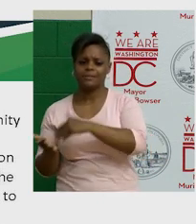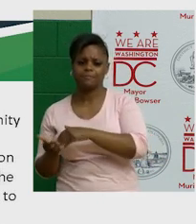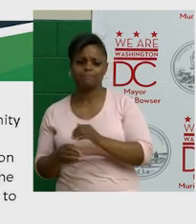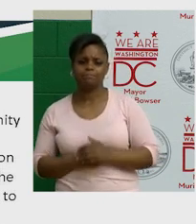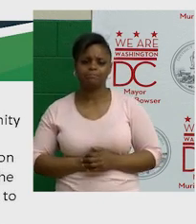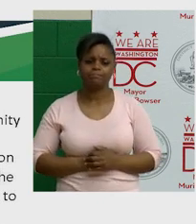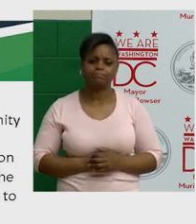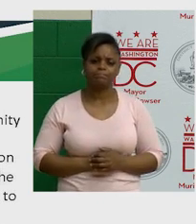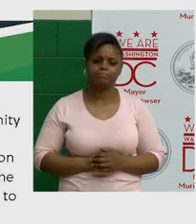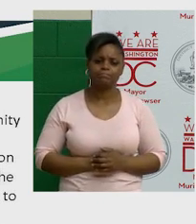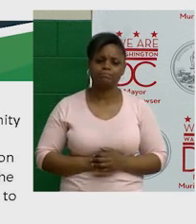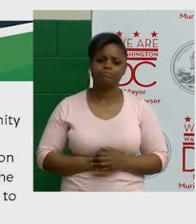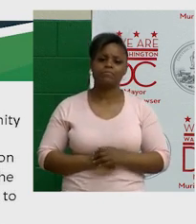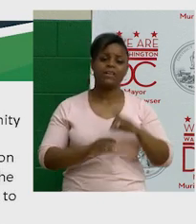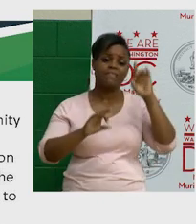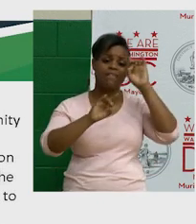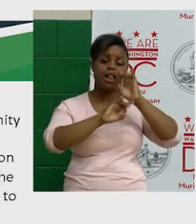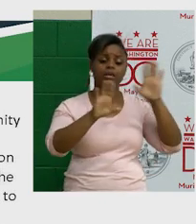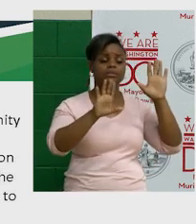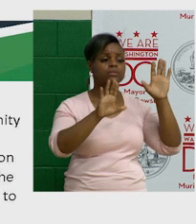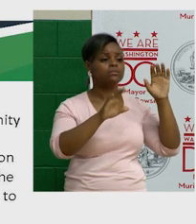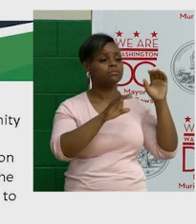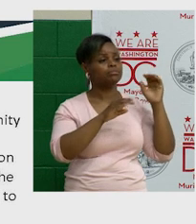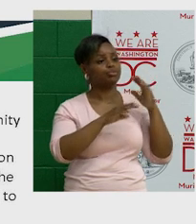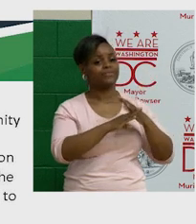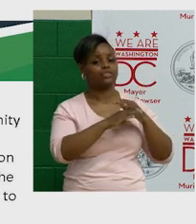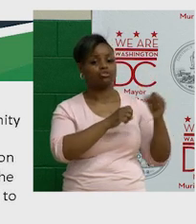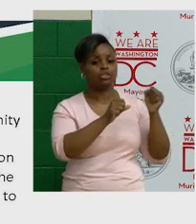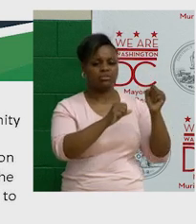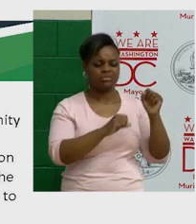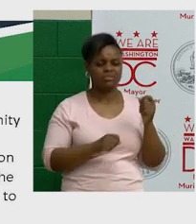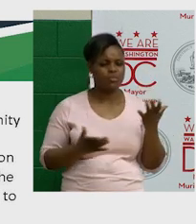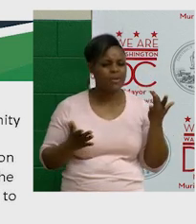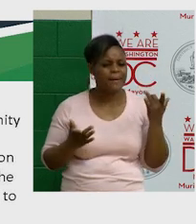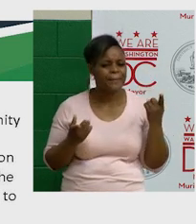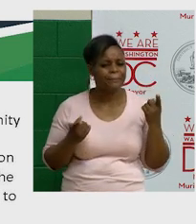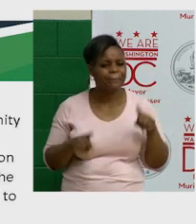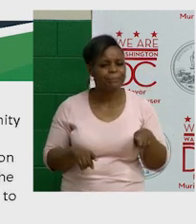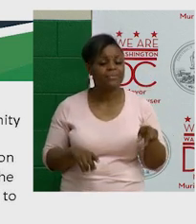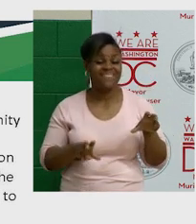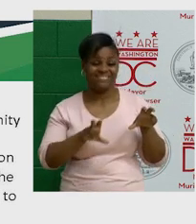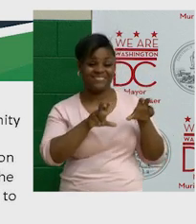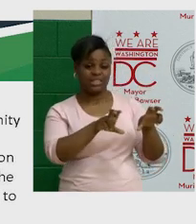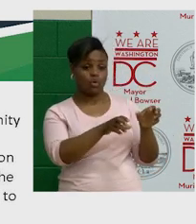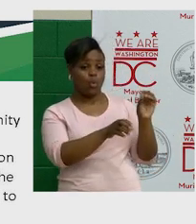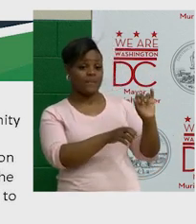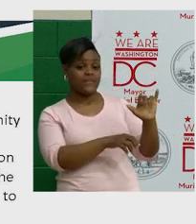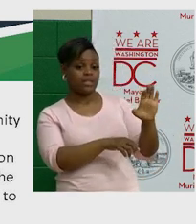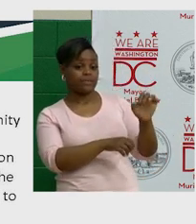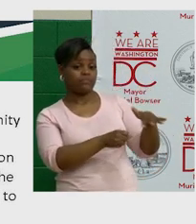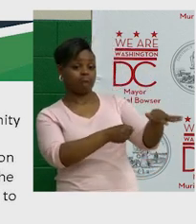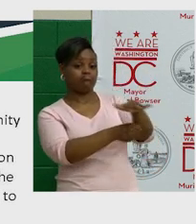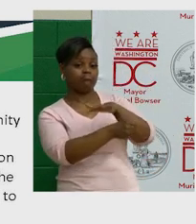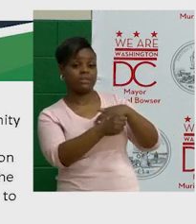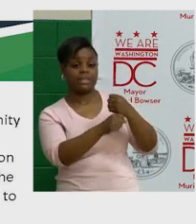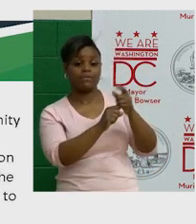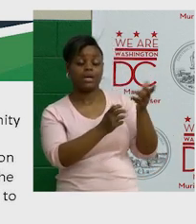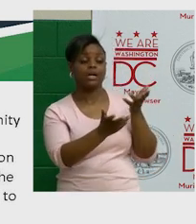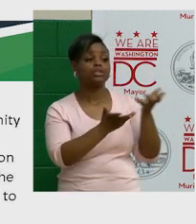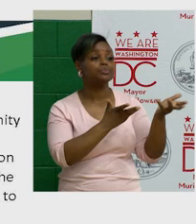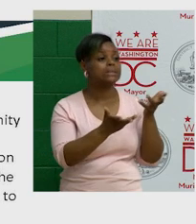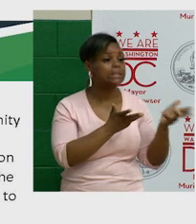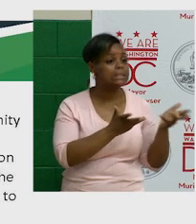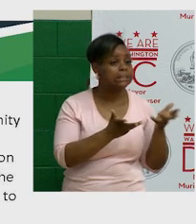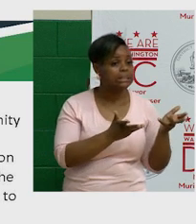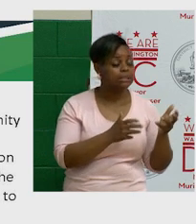violence prevention strategies by continuing to invest in our new Office of Neighborhood and Safety Engagement and putting more money